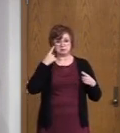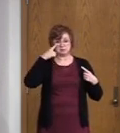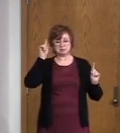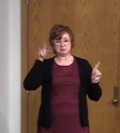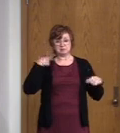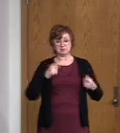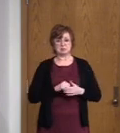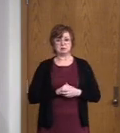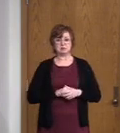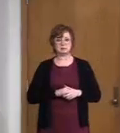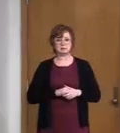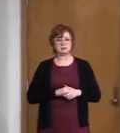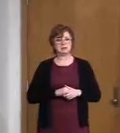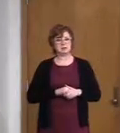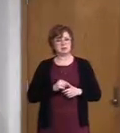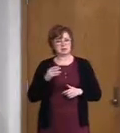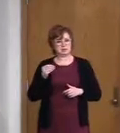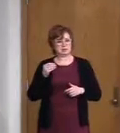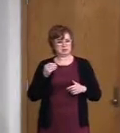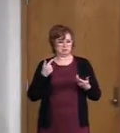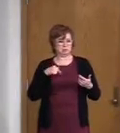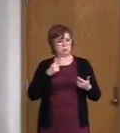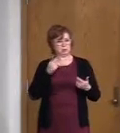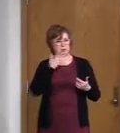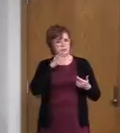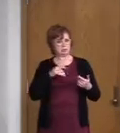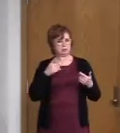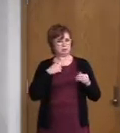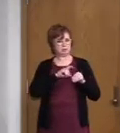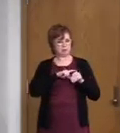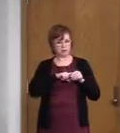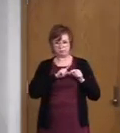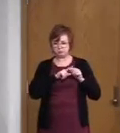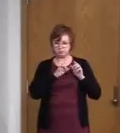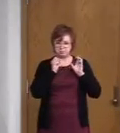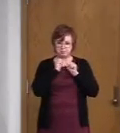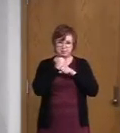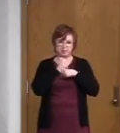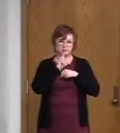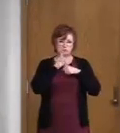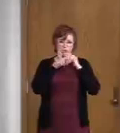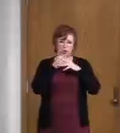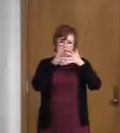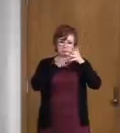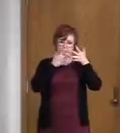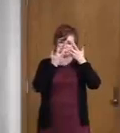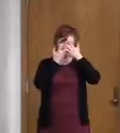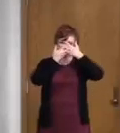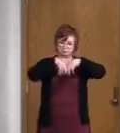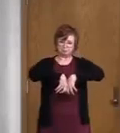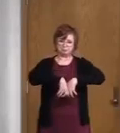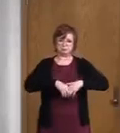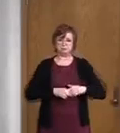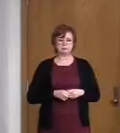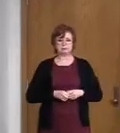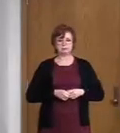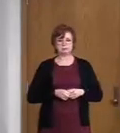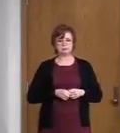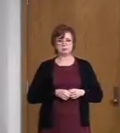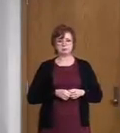the province in order to do it as efficiently and as effectively as possible.